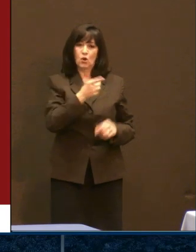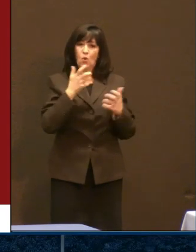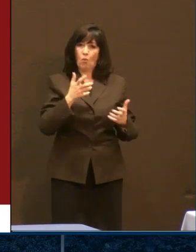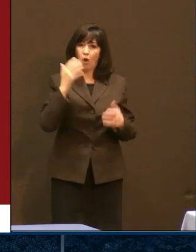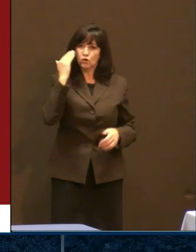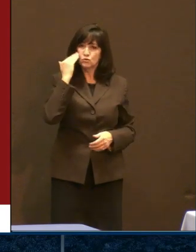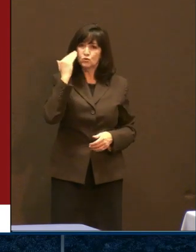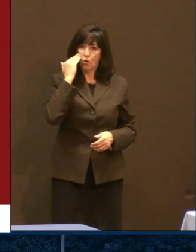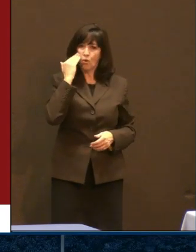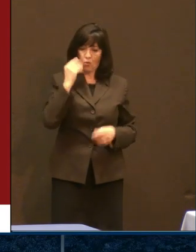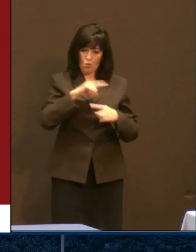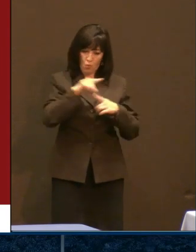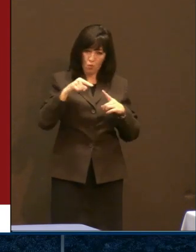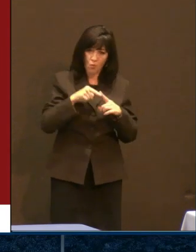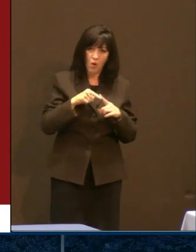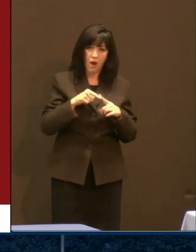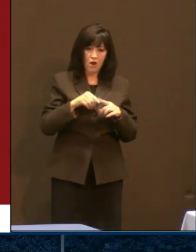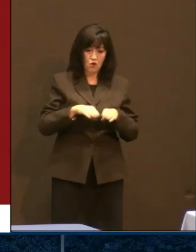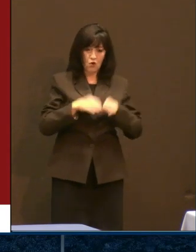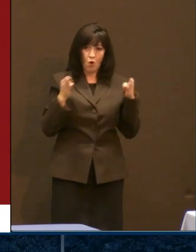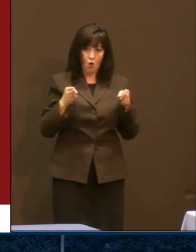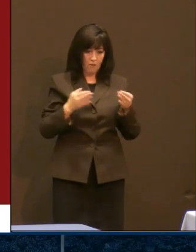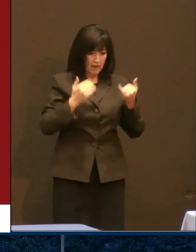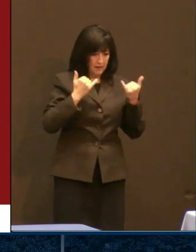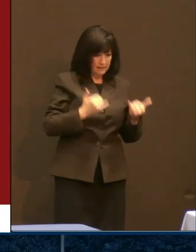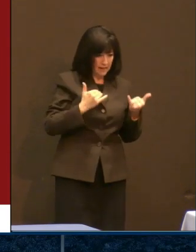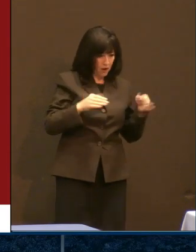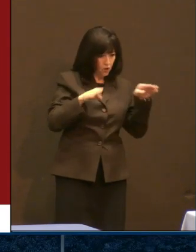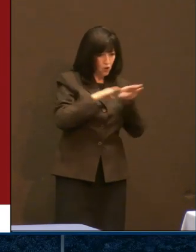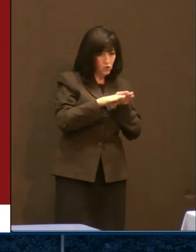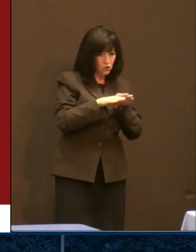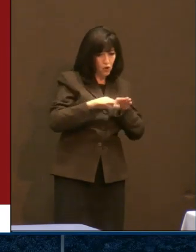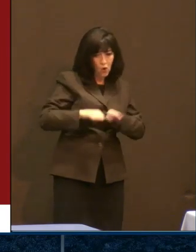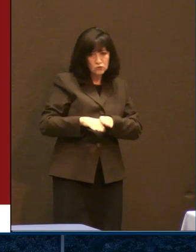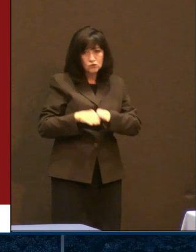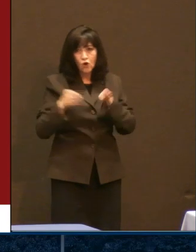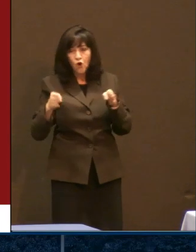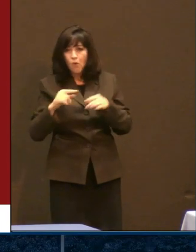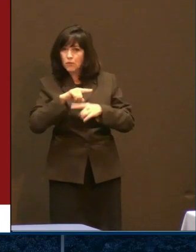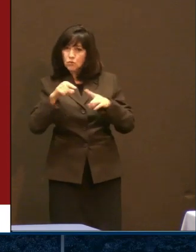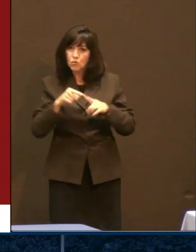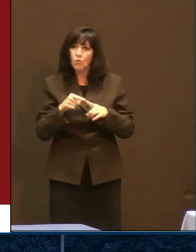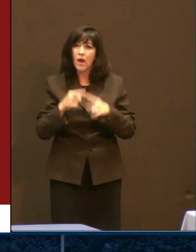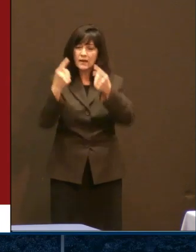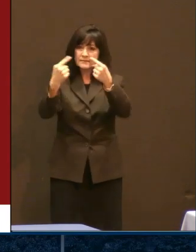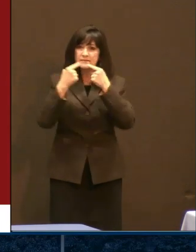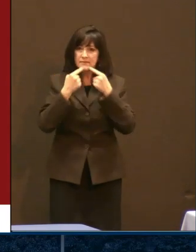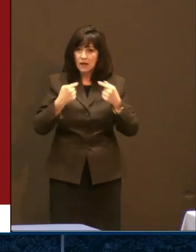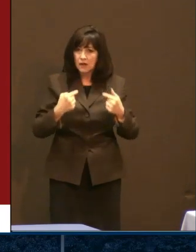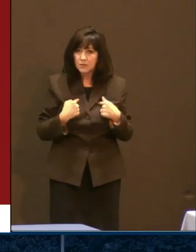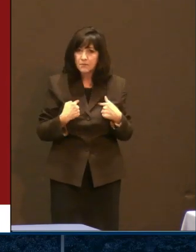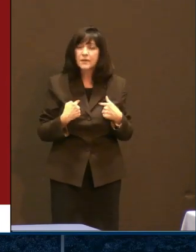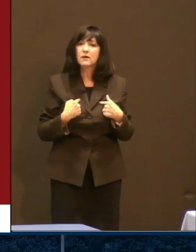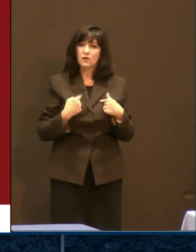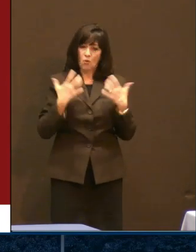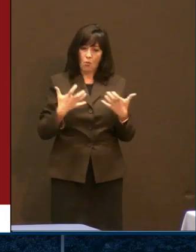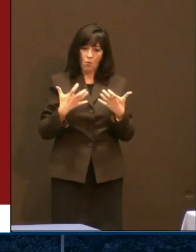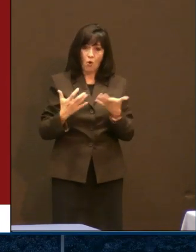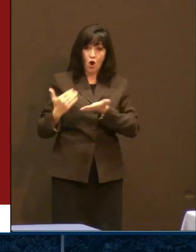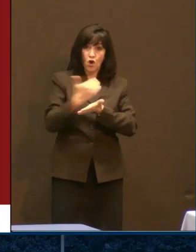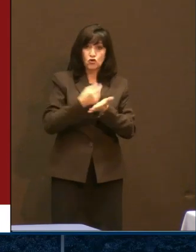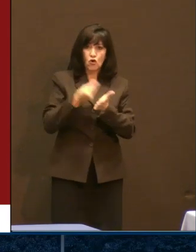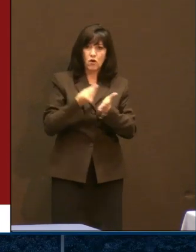to moving from where we are today to start gradually reopening our economy. We're going to talk about we're